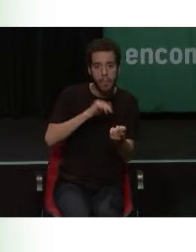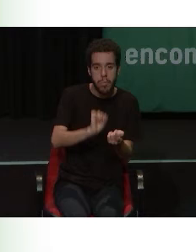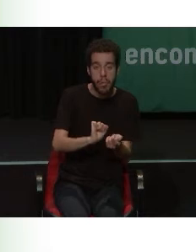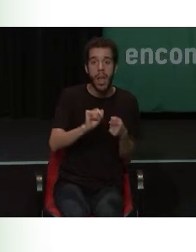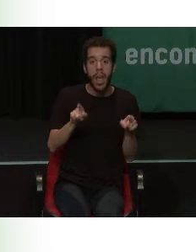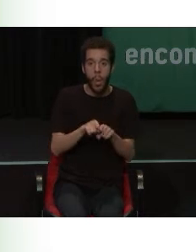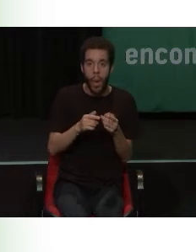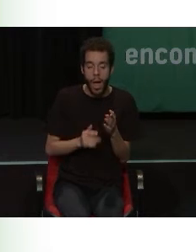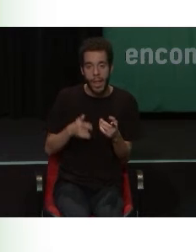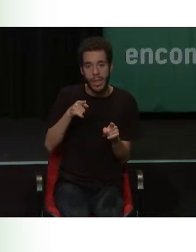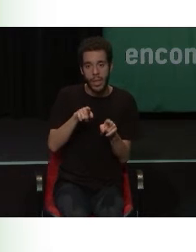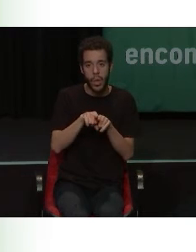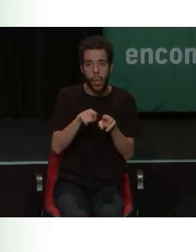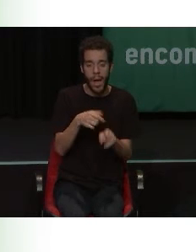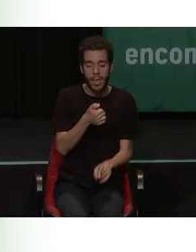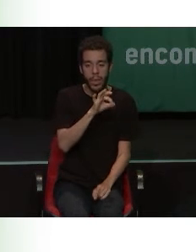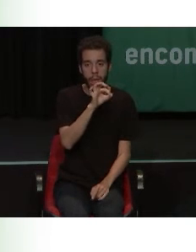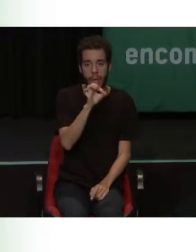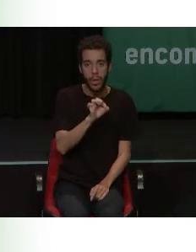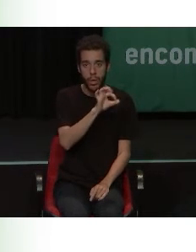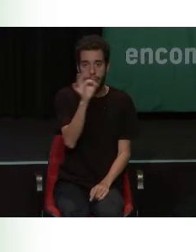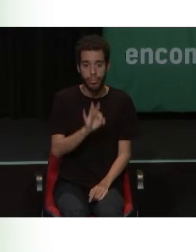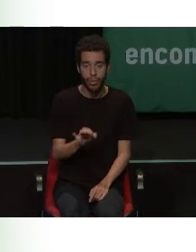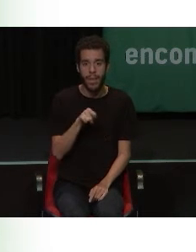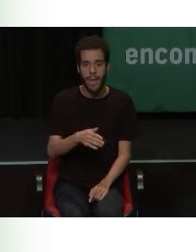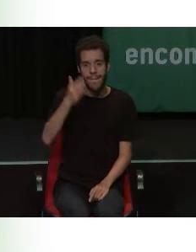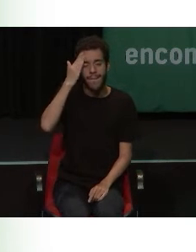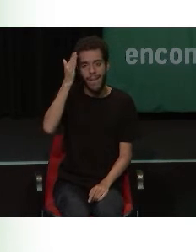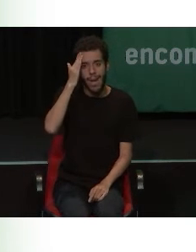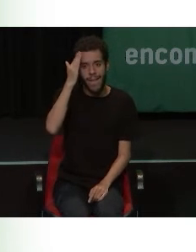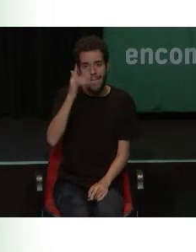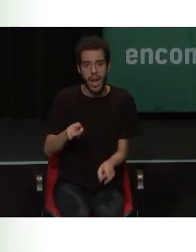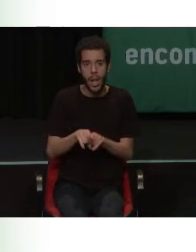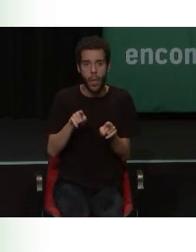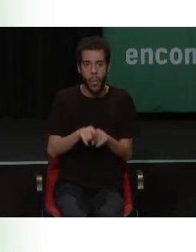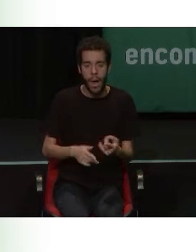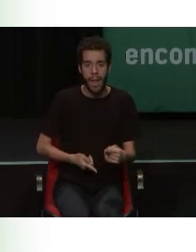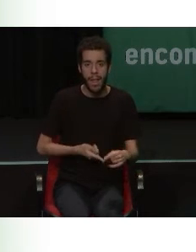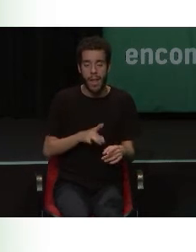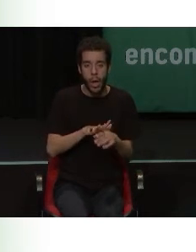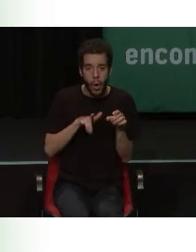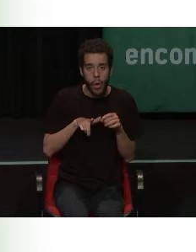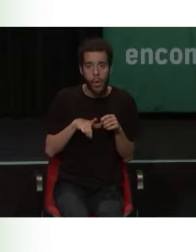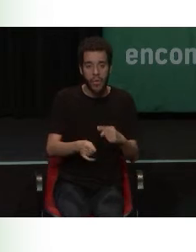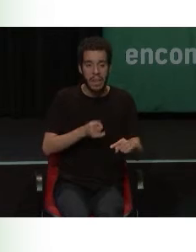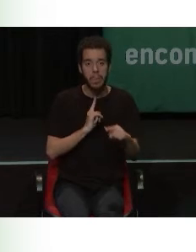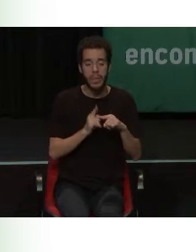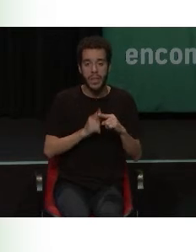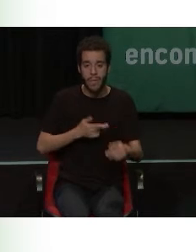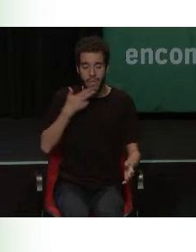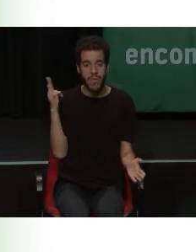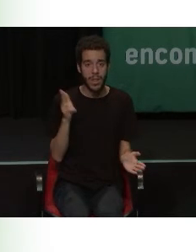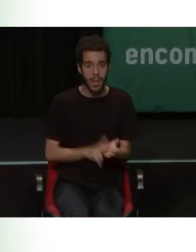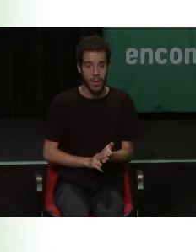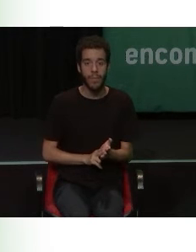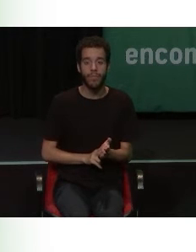conseguiram experience, 58% they de achieved previsão de 58% verdadeiros positivos in being able to